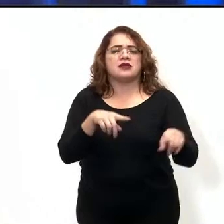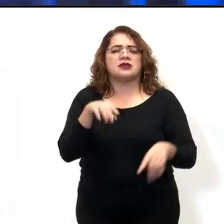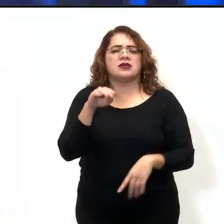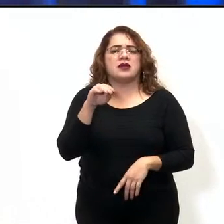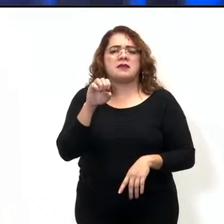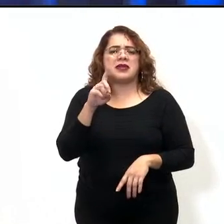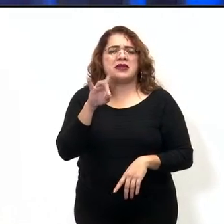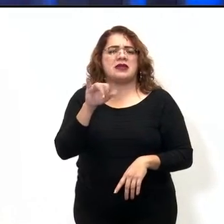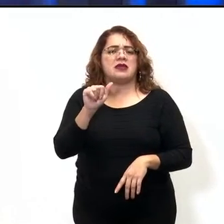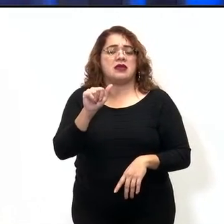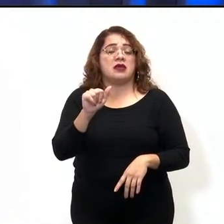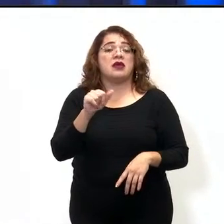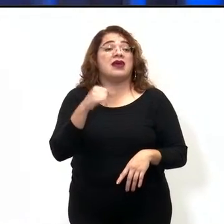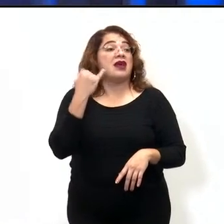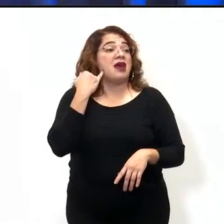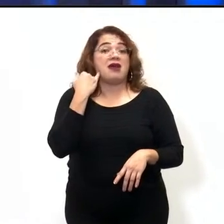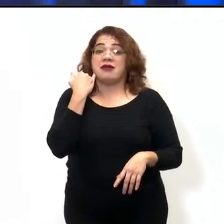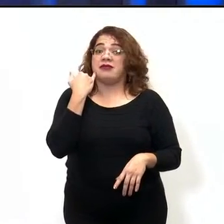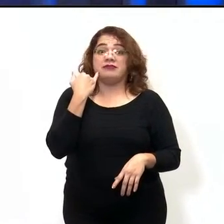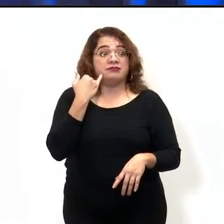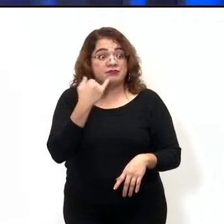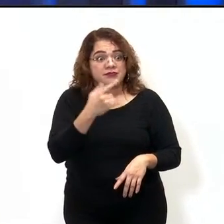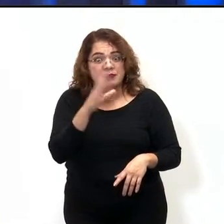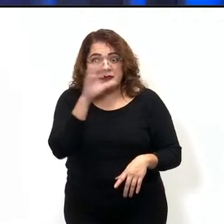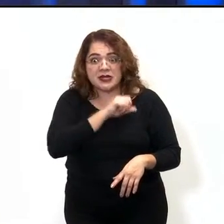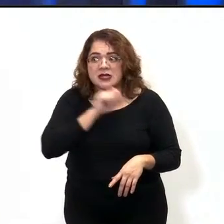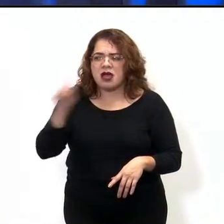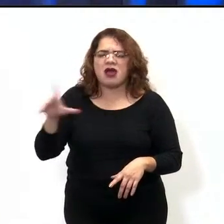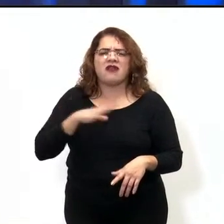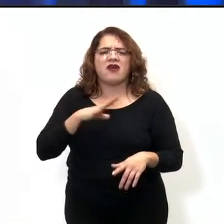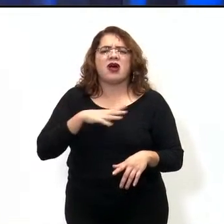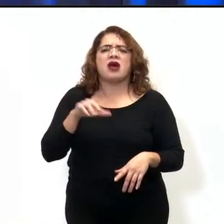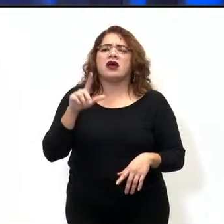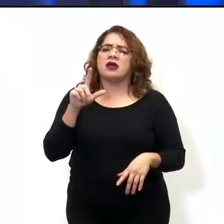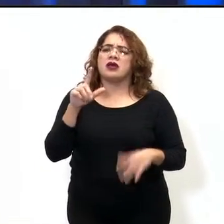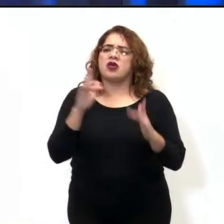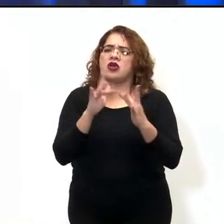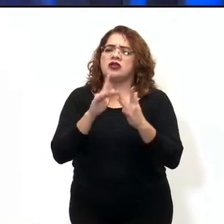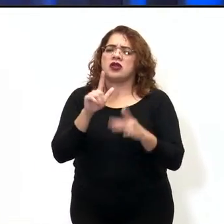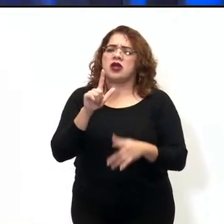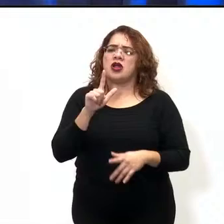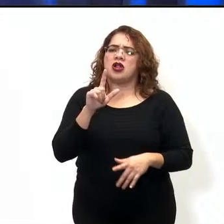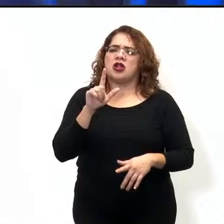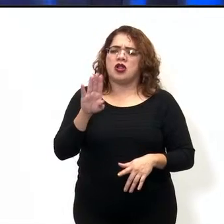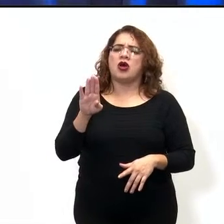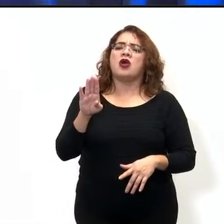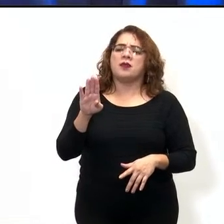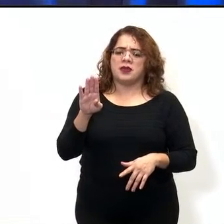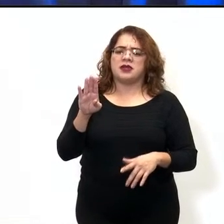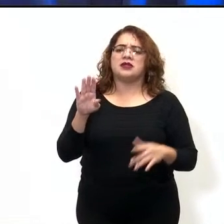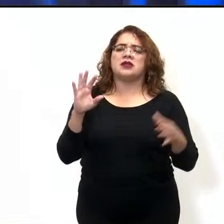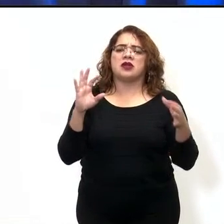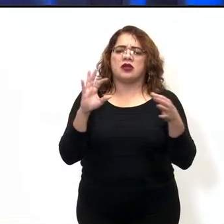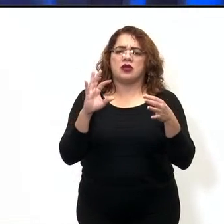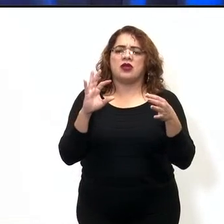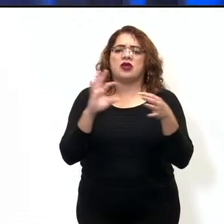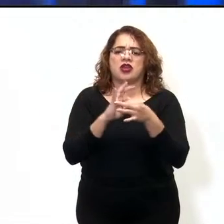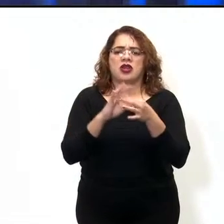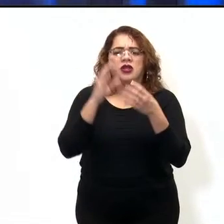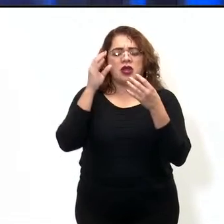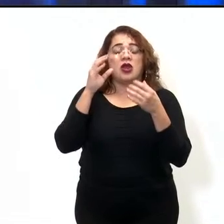additional questions, they can contact the Long Beach Joint Information Center. First question comes from Kelly at the Long Beach Post. Go ahead,